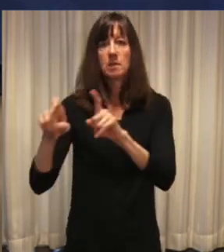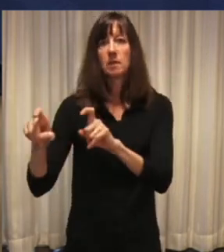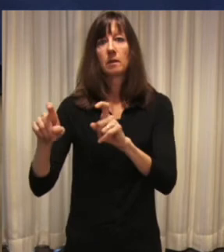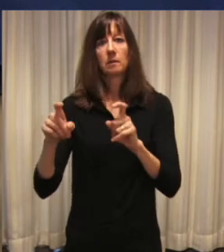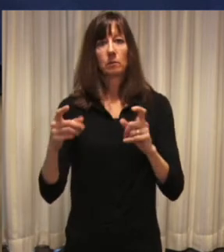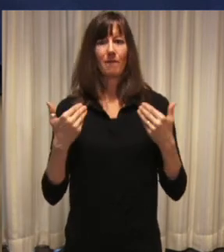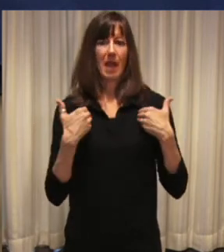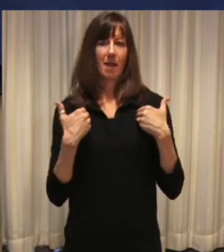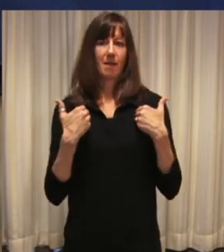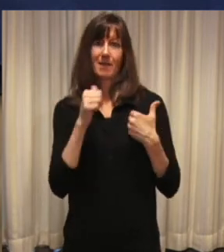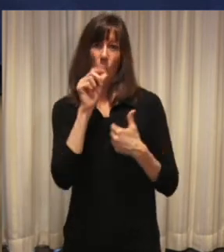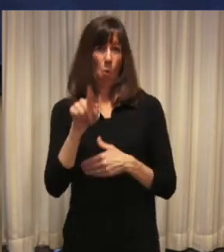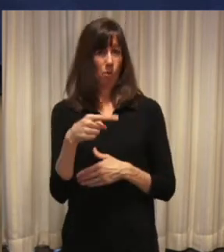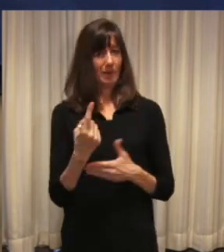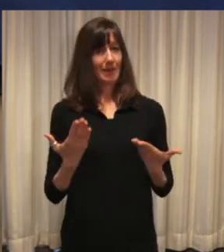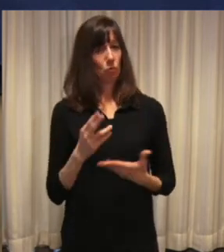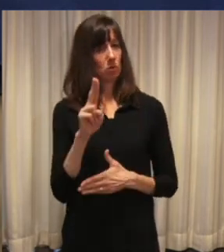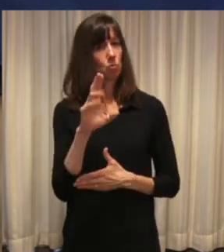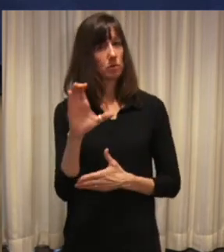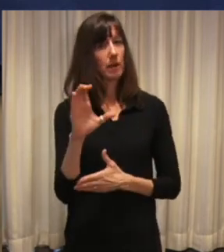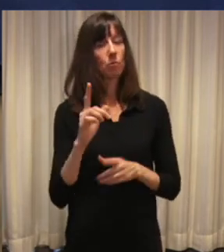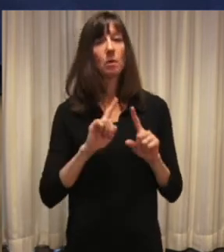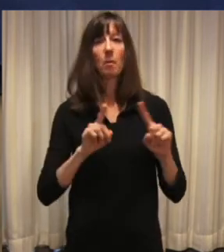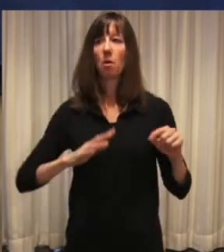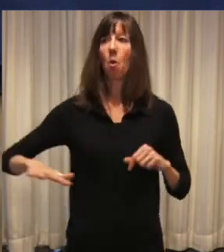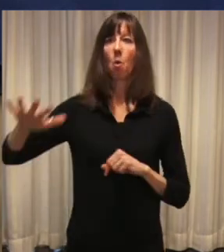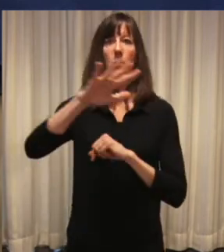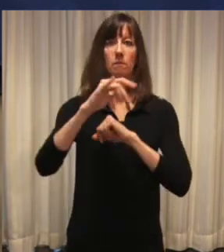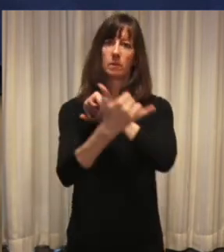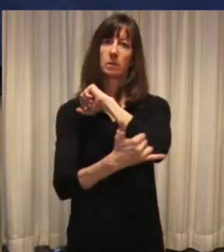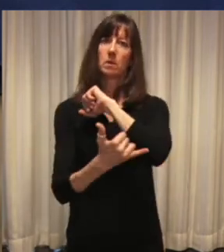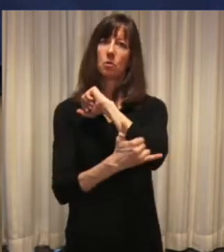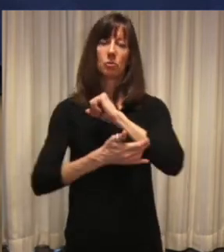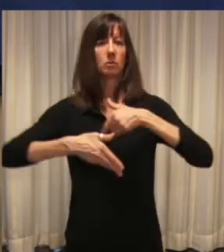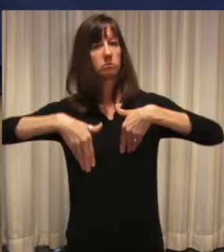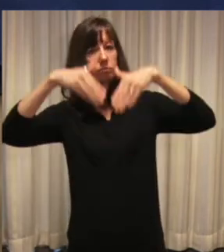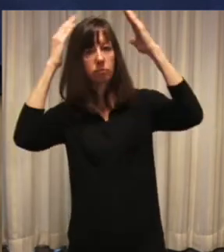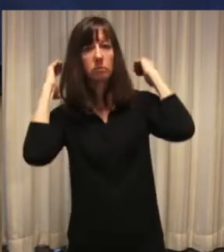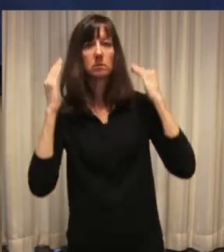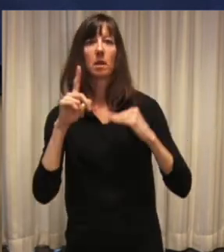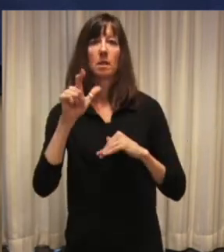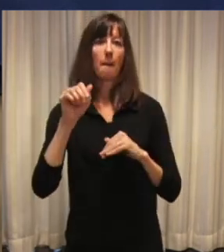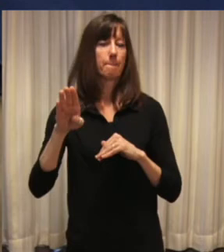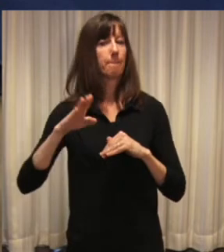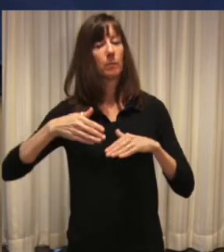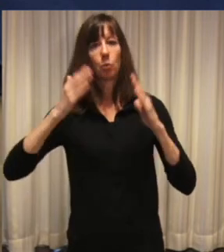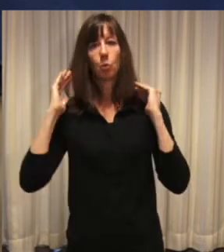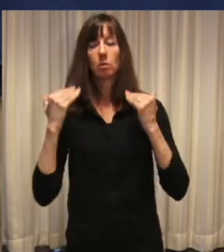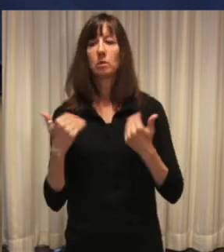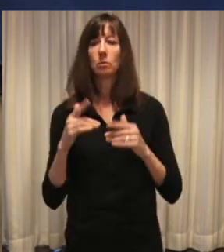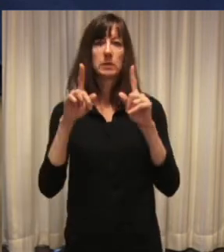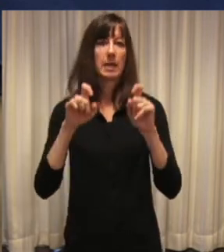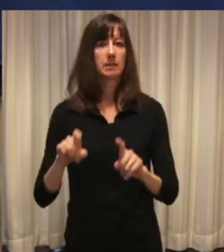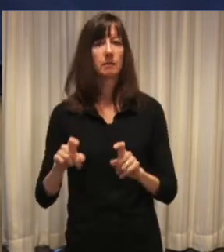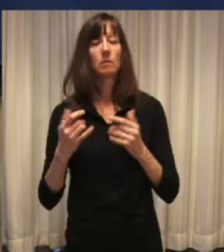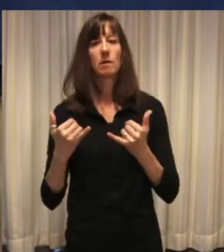the labs are getting overwhelmed. And we're doing our best to get those rapidly. But I know that